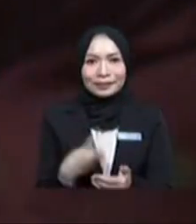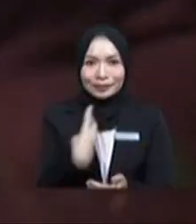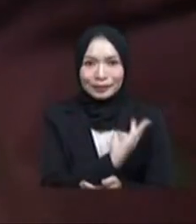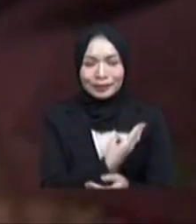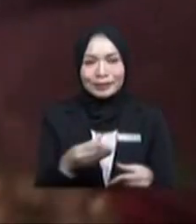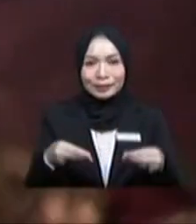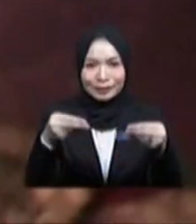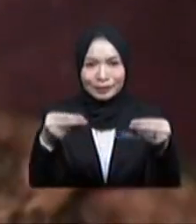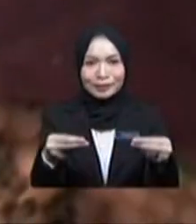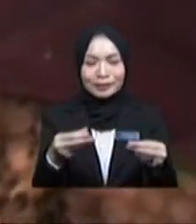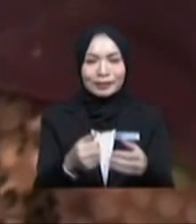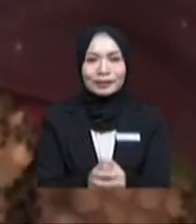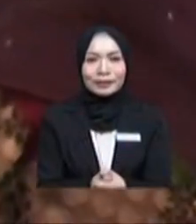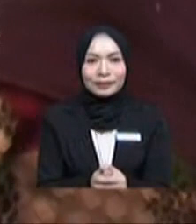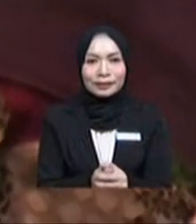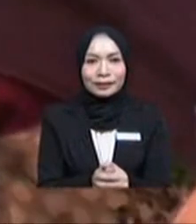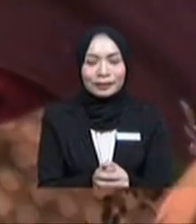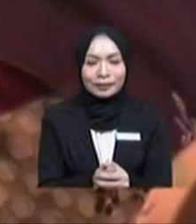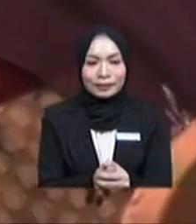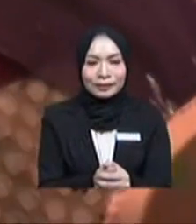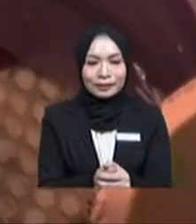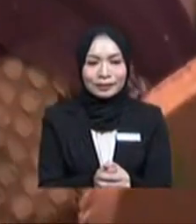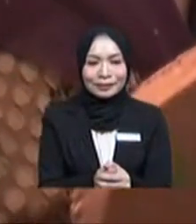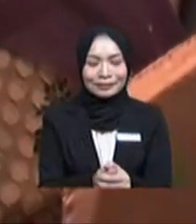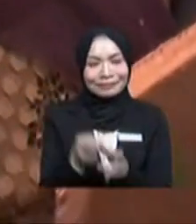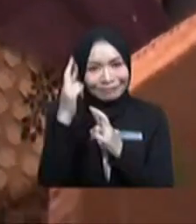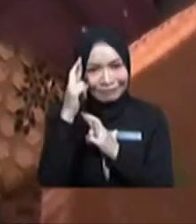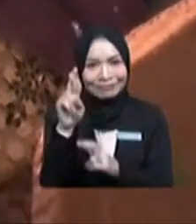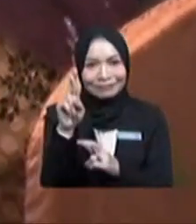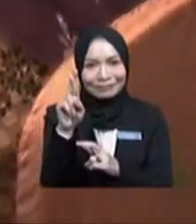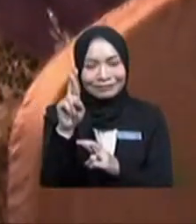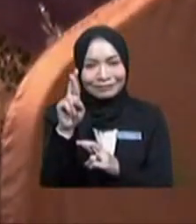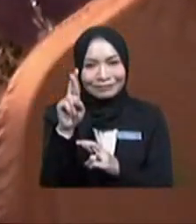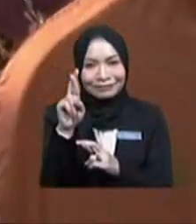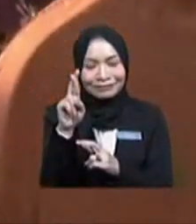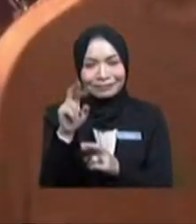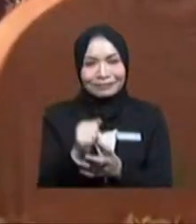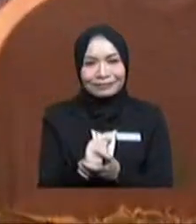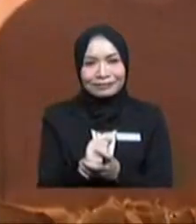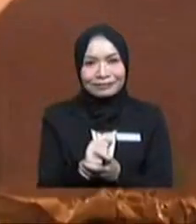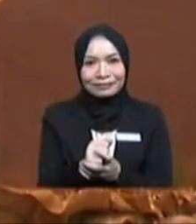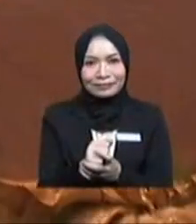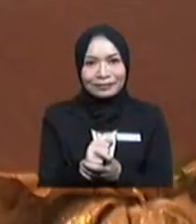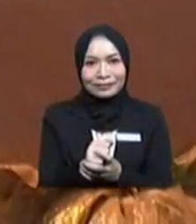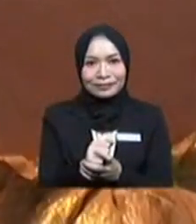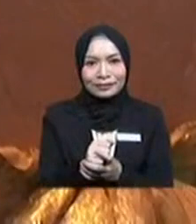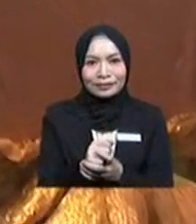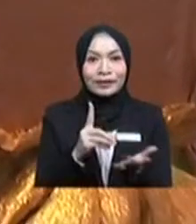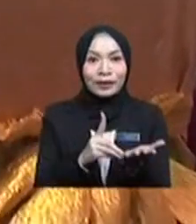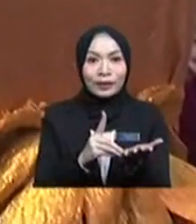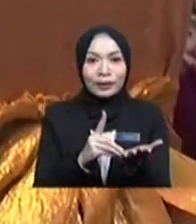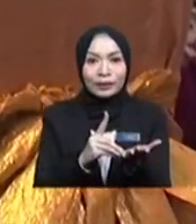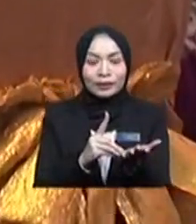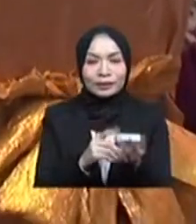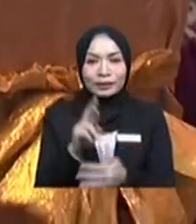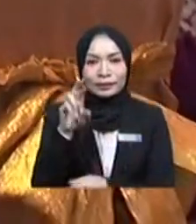to have you and Grace, and to Dr. Ahmad Rafi, to officiate the second International Conference